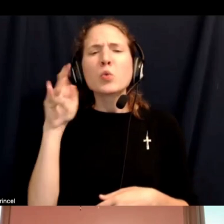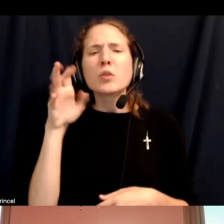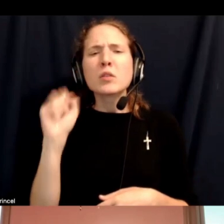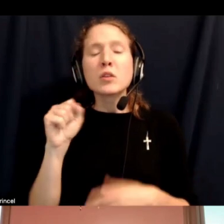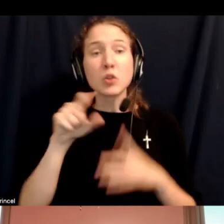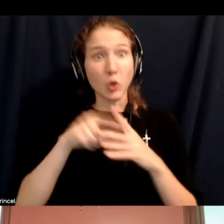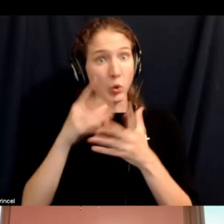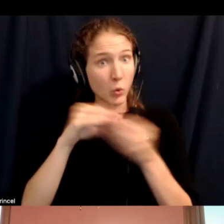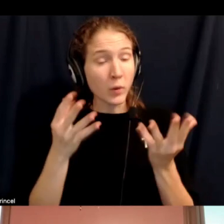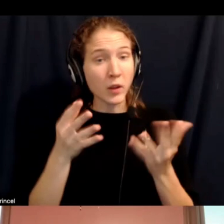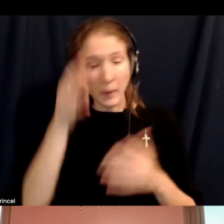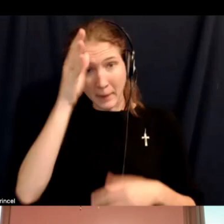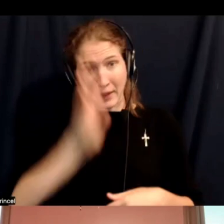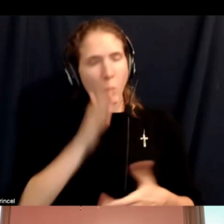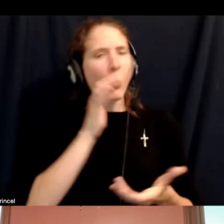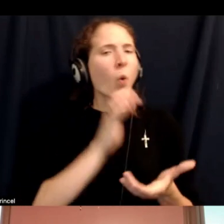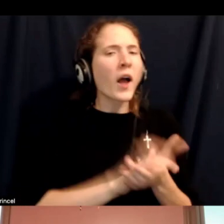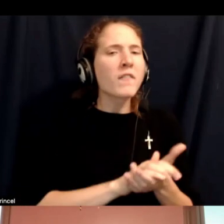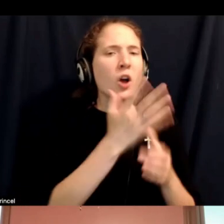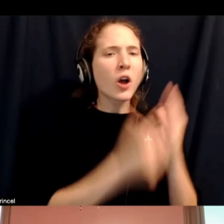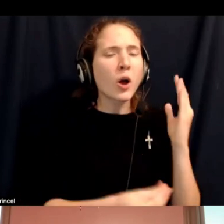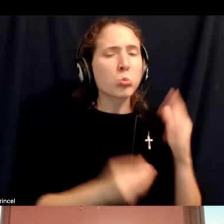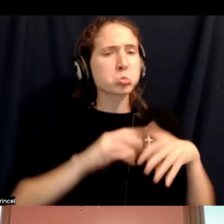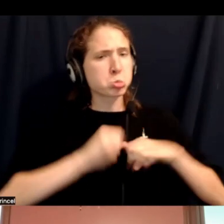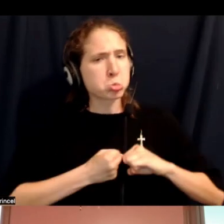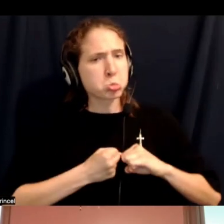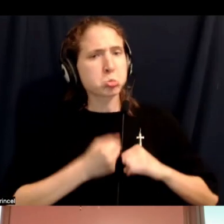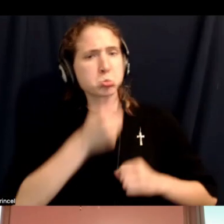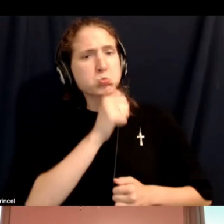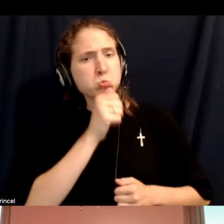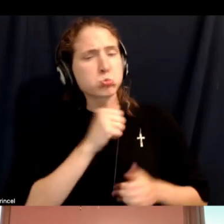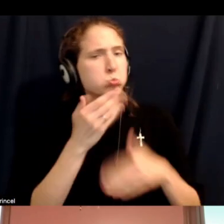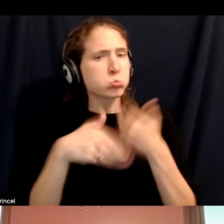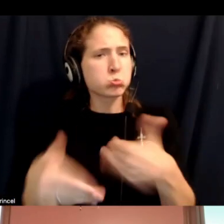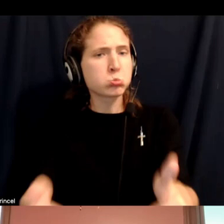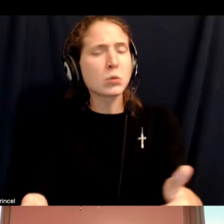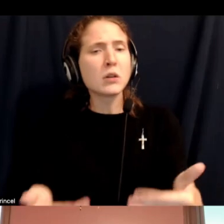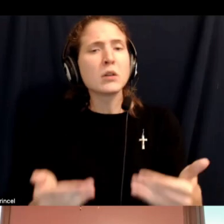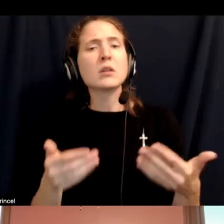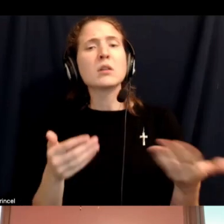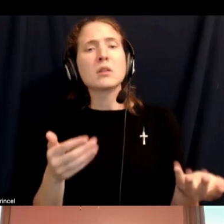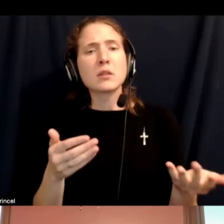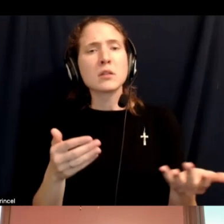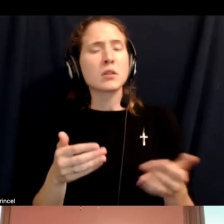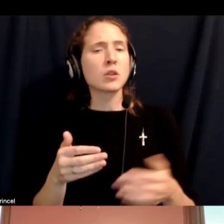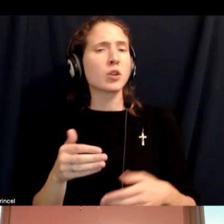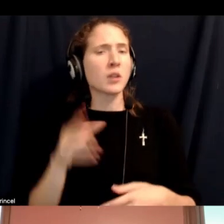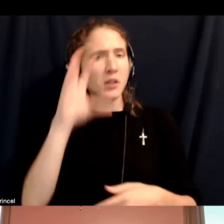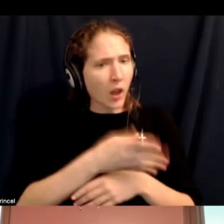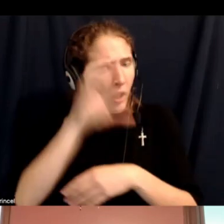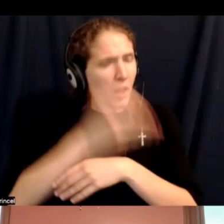widowed and he's coping with the loss of his wife and how to go forward with the relationships he has with his grown